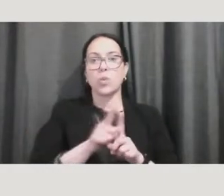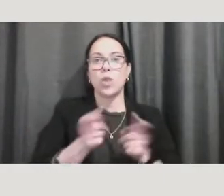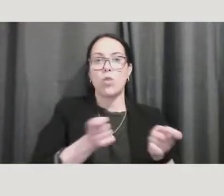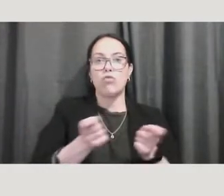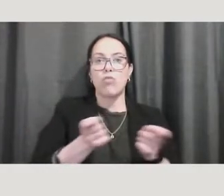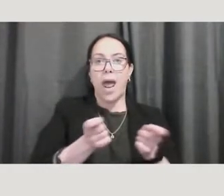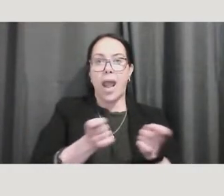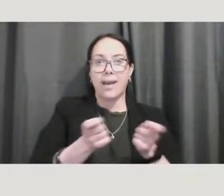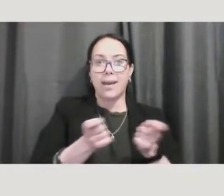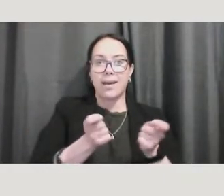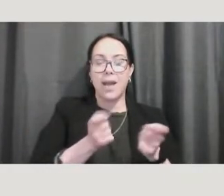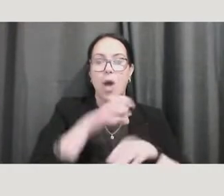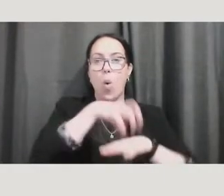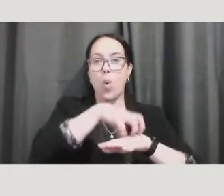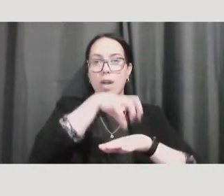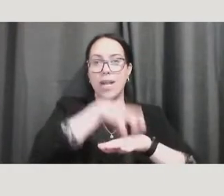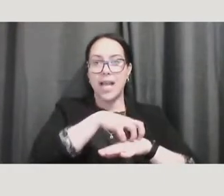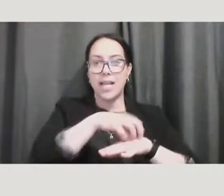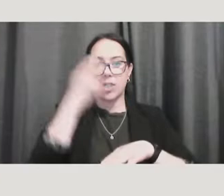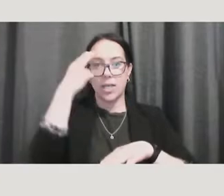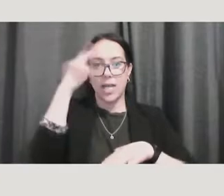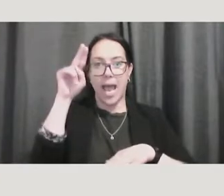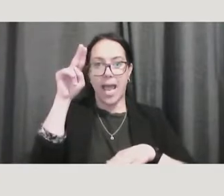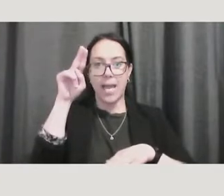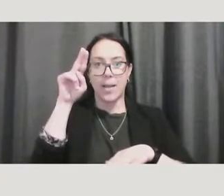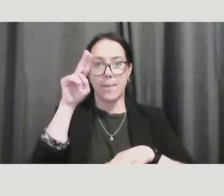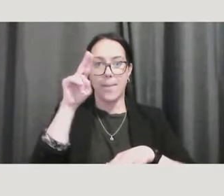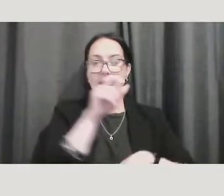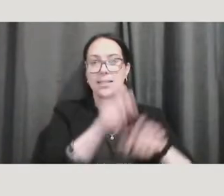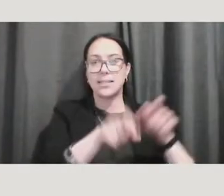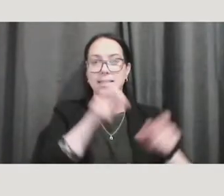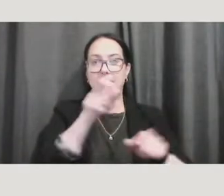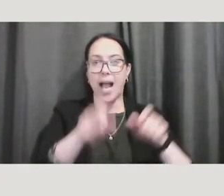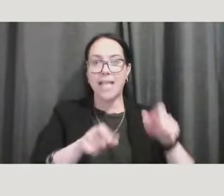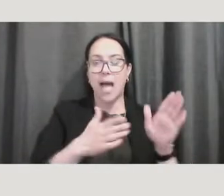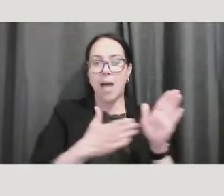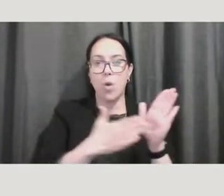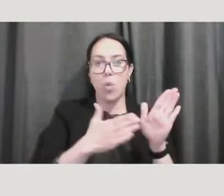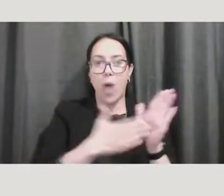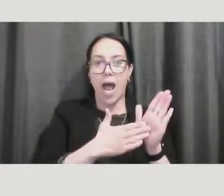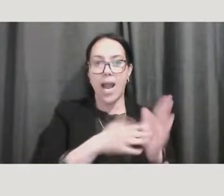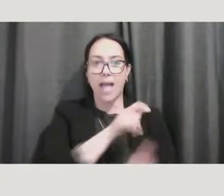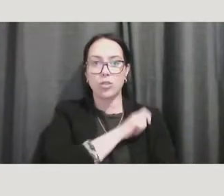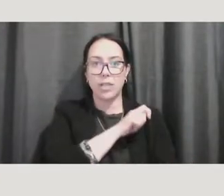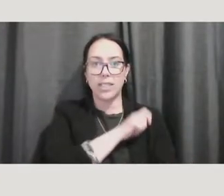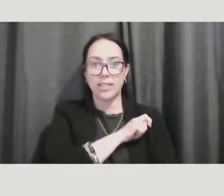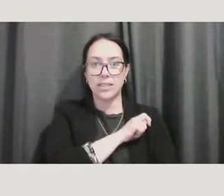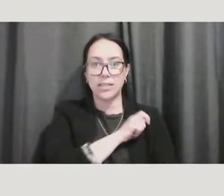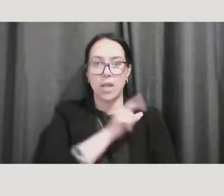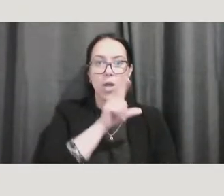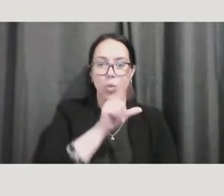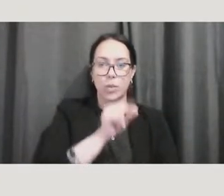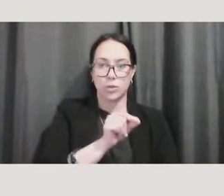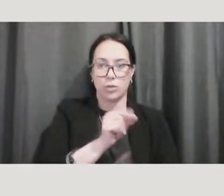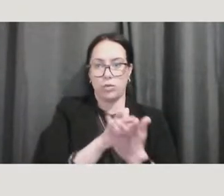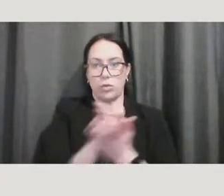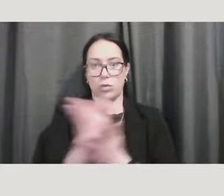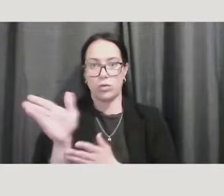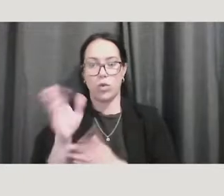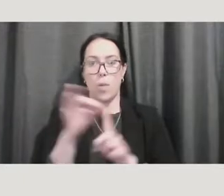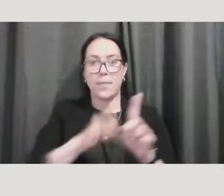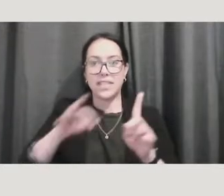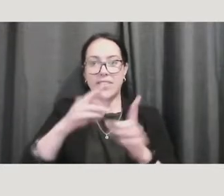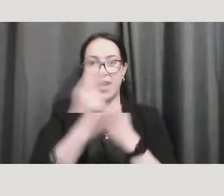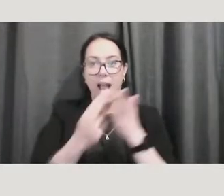run an organization called tongue it's wanna trust and we do stem education through Pacific Arts language and culture